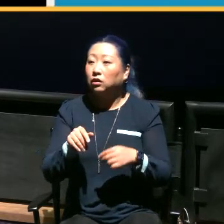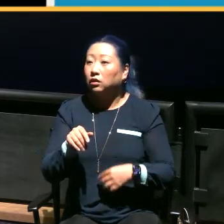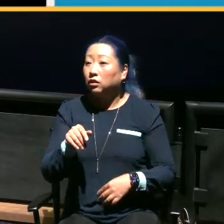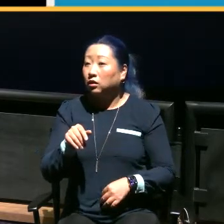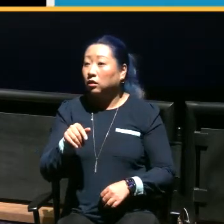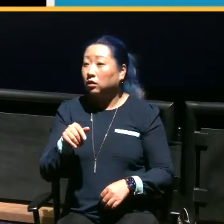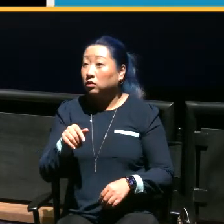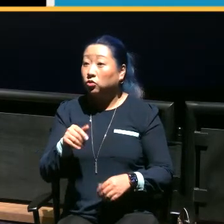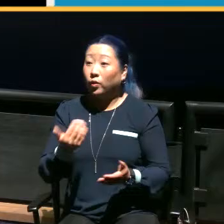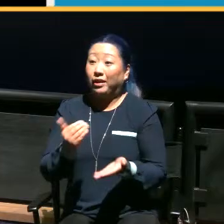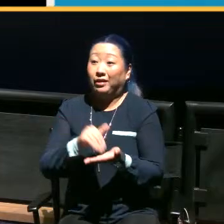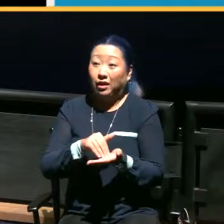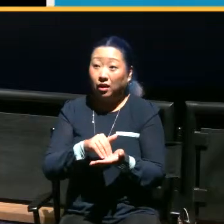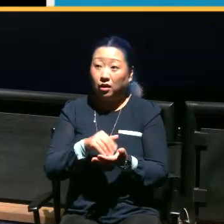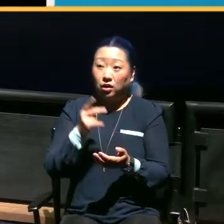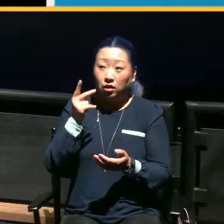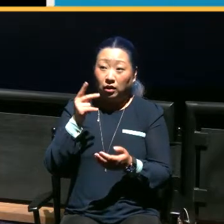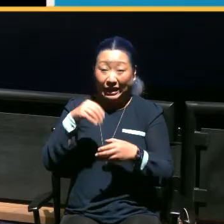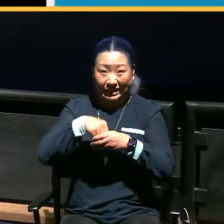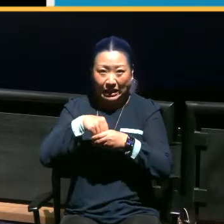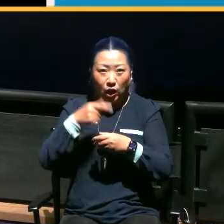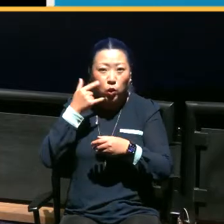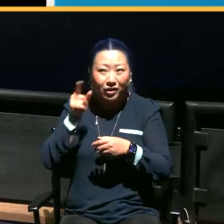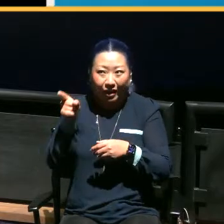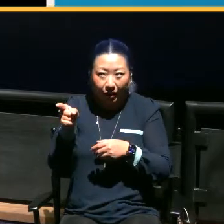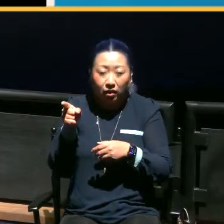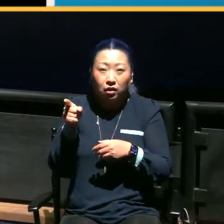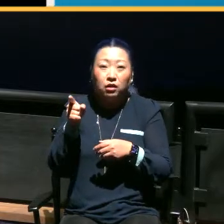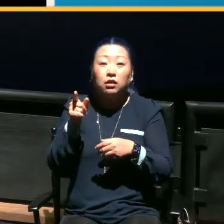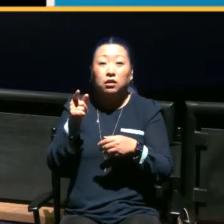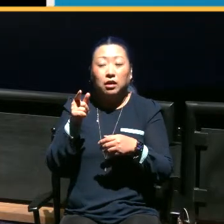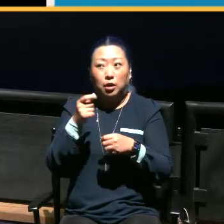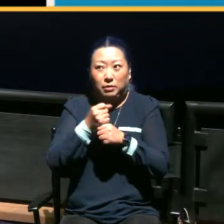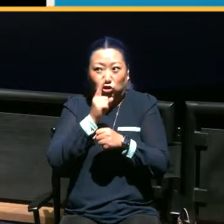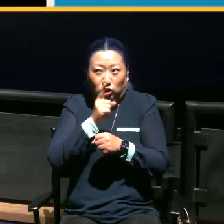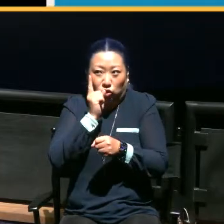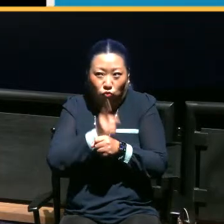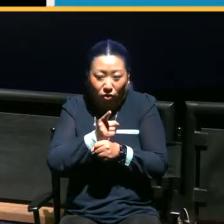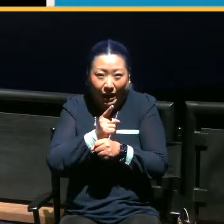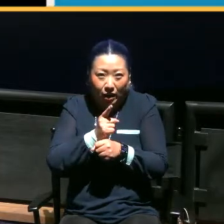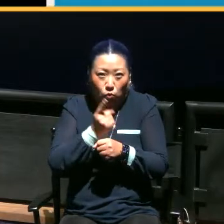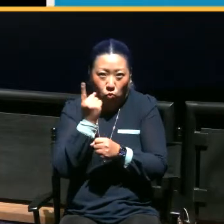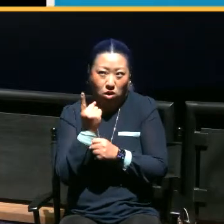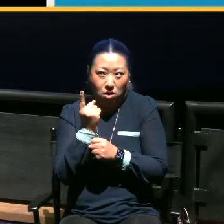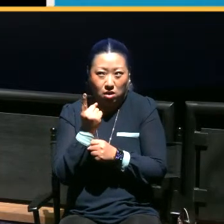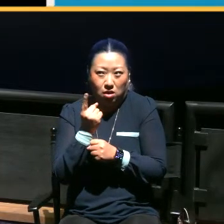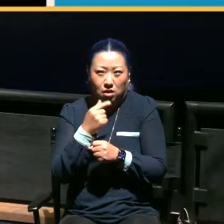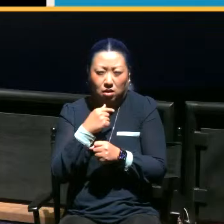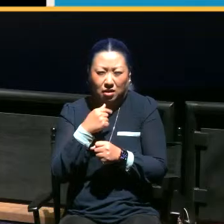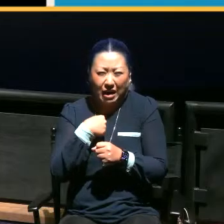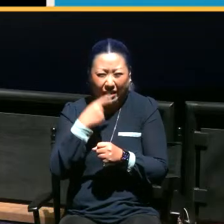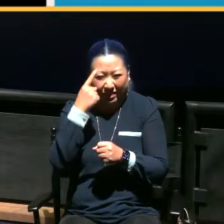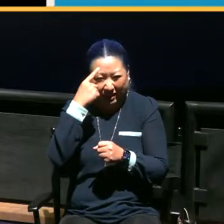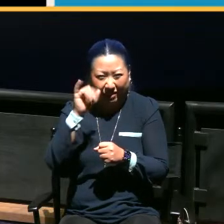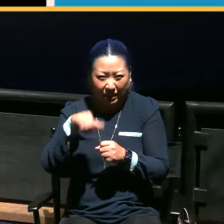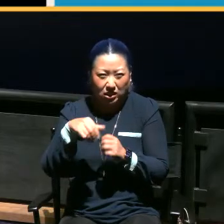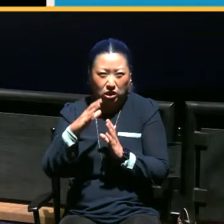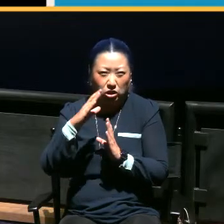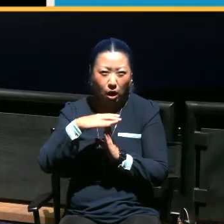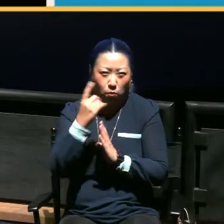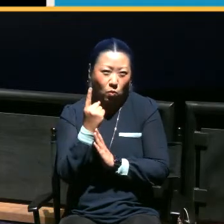We were going to get, so once you get inside, you got this, and we had to make sure you got the right one out of there too. I think it was the top, I can't remember exactly, but I'm pretty sure it was the top